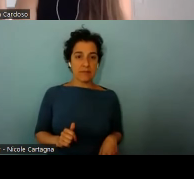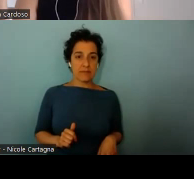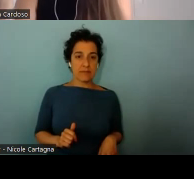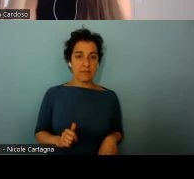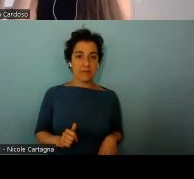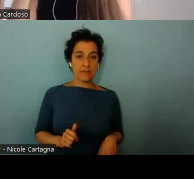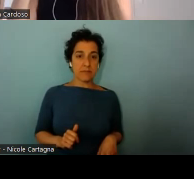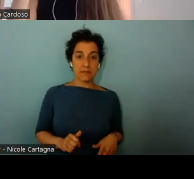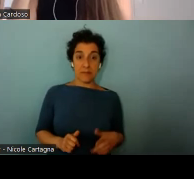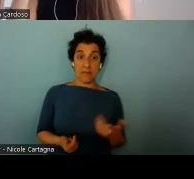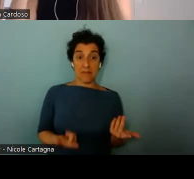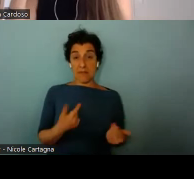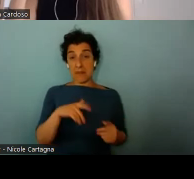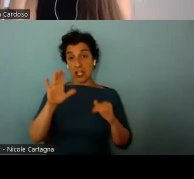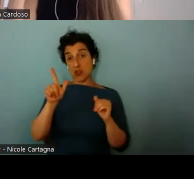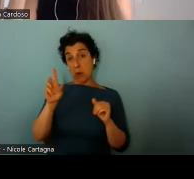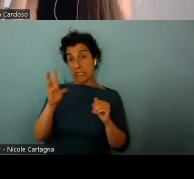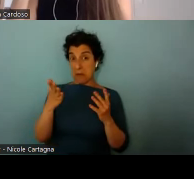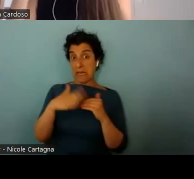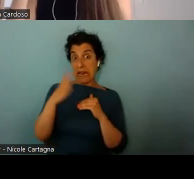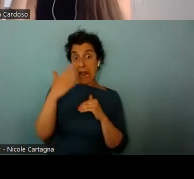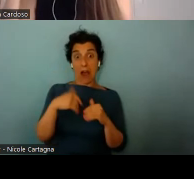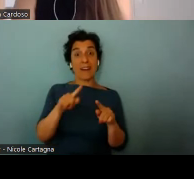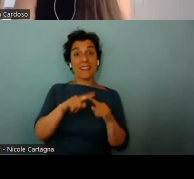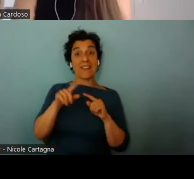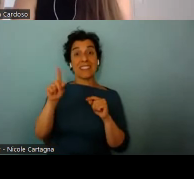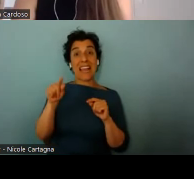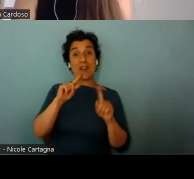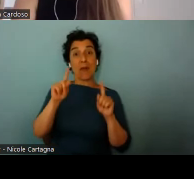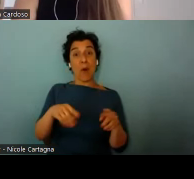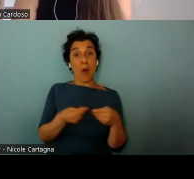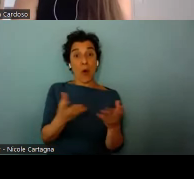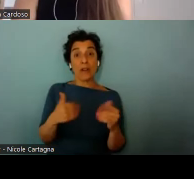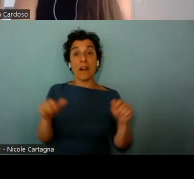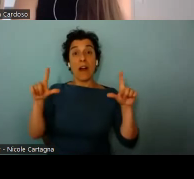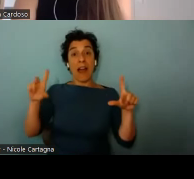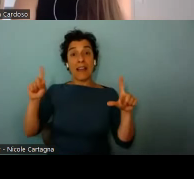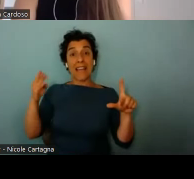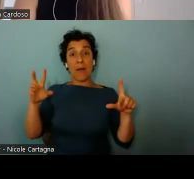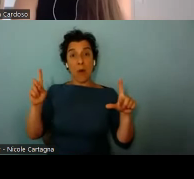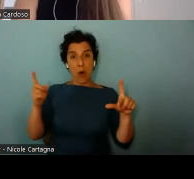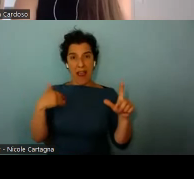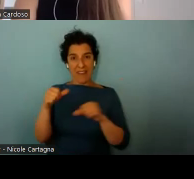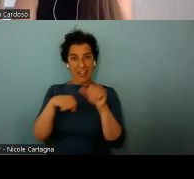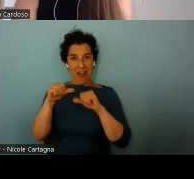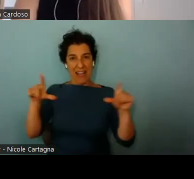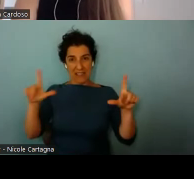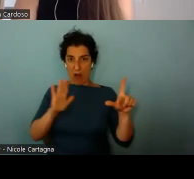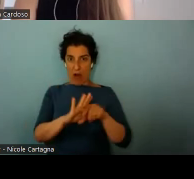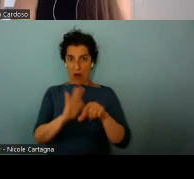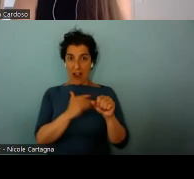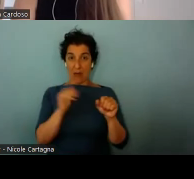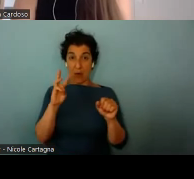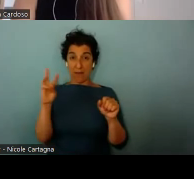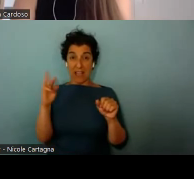probably more now than 26 reports of data. We've built an interactive dashboard that lives on our website. We have 25